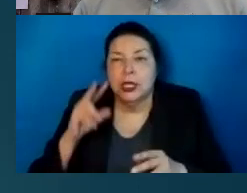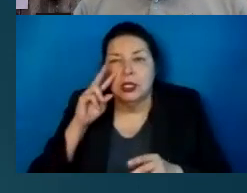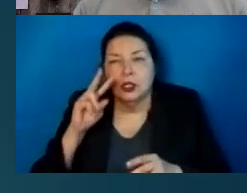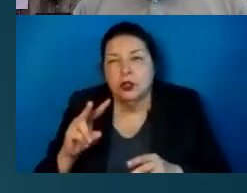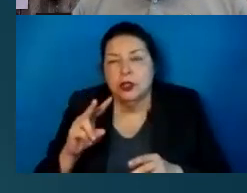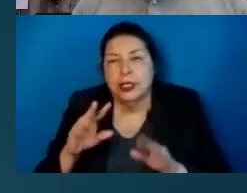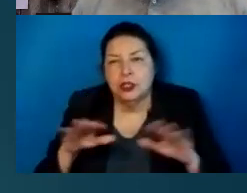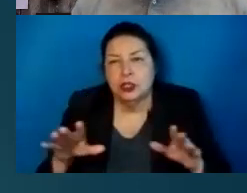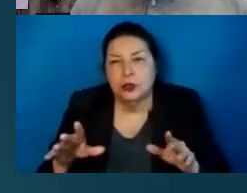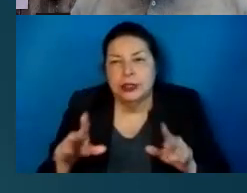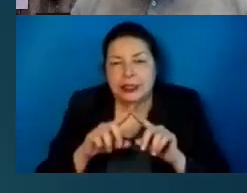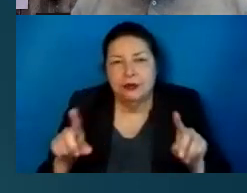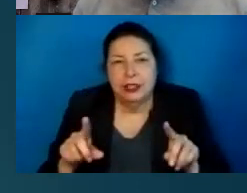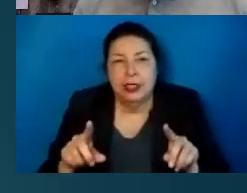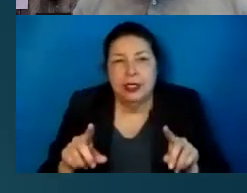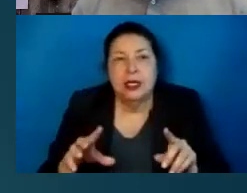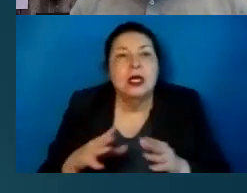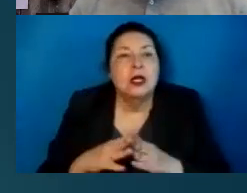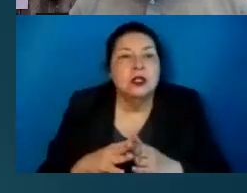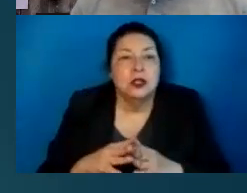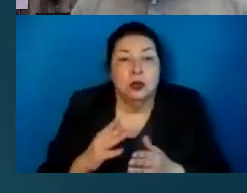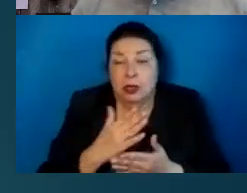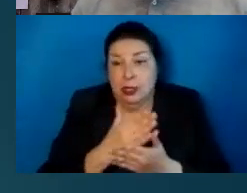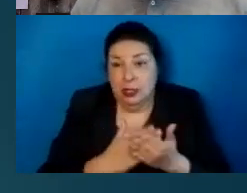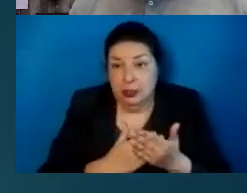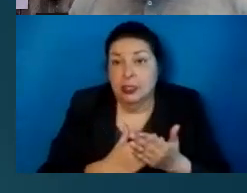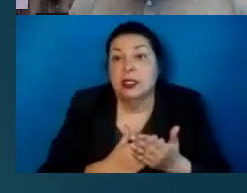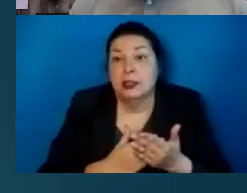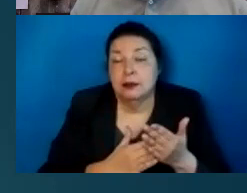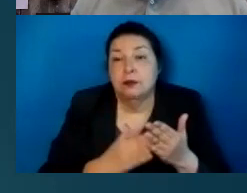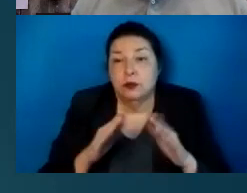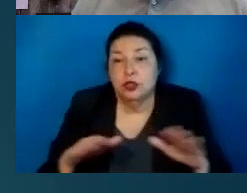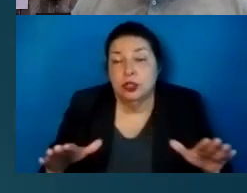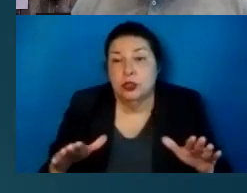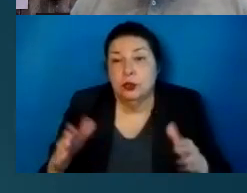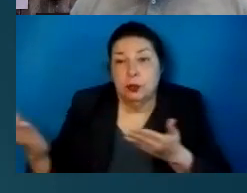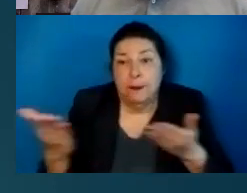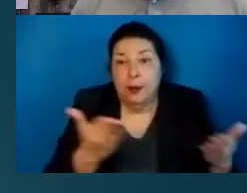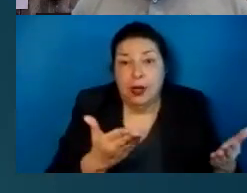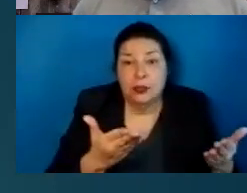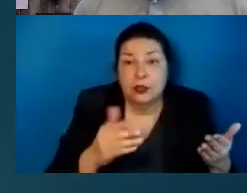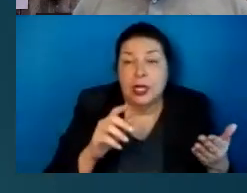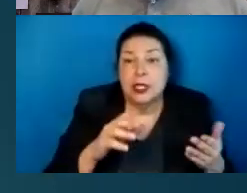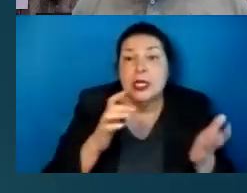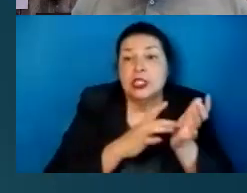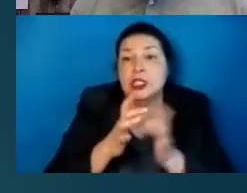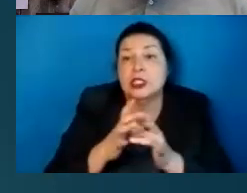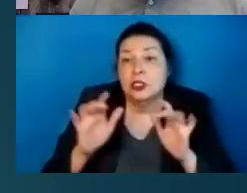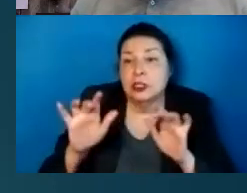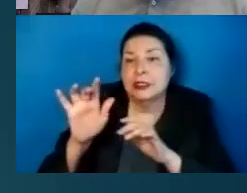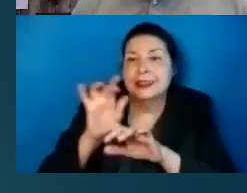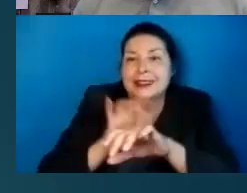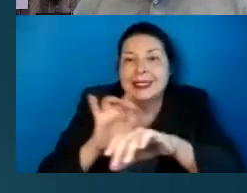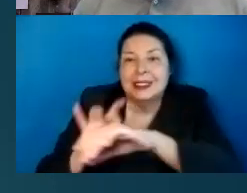Then some children were brought to him, meaning Jesus, so that he might lay his hands on them and pray. And the disciples rebuked